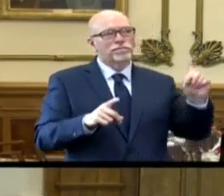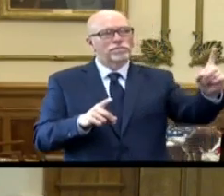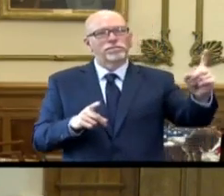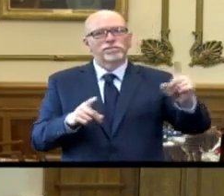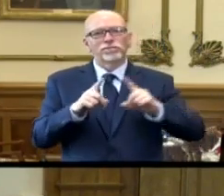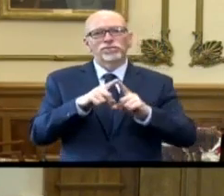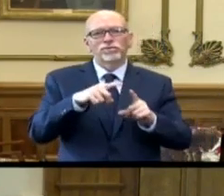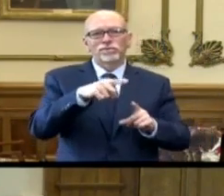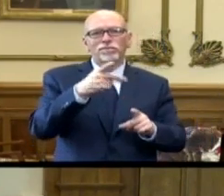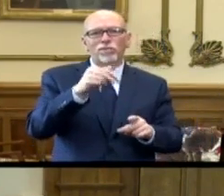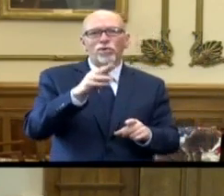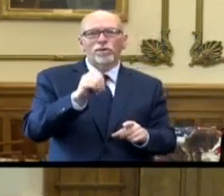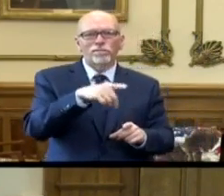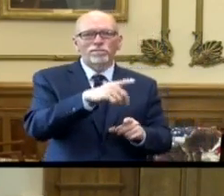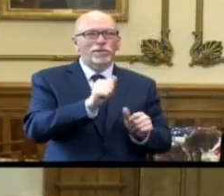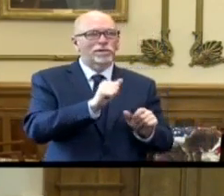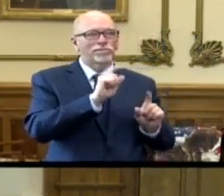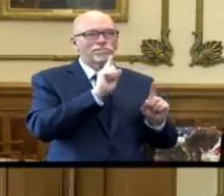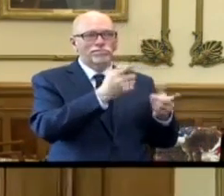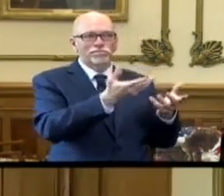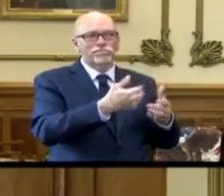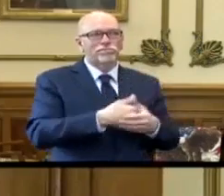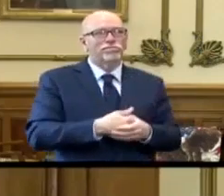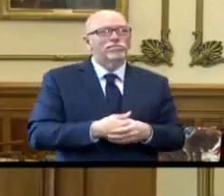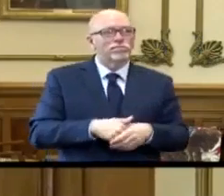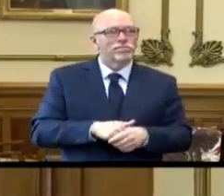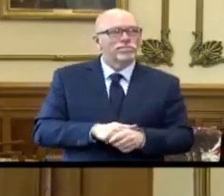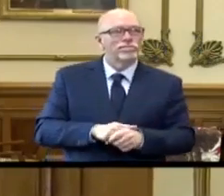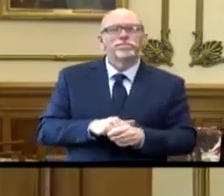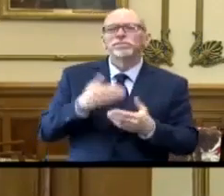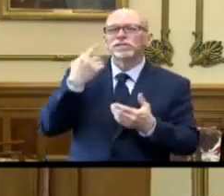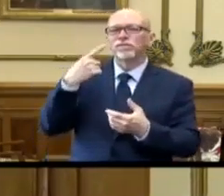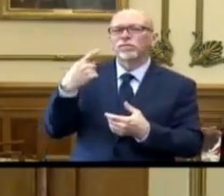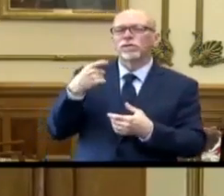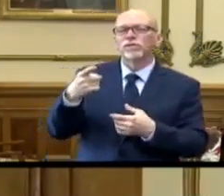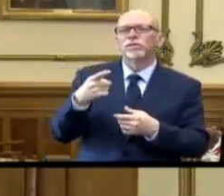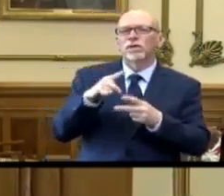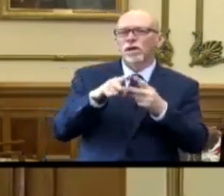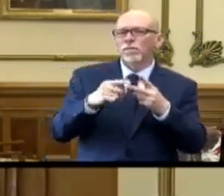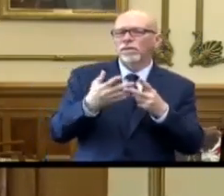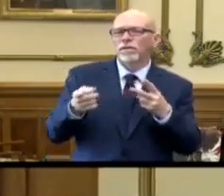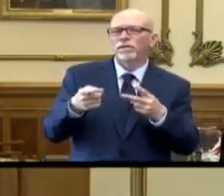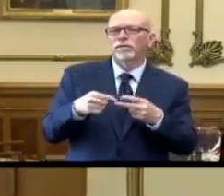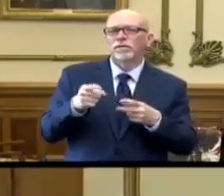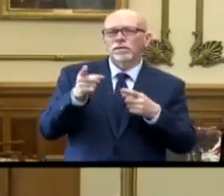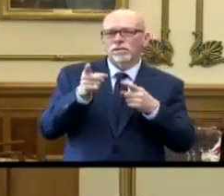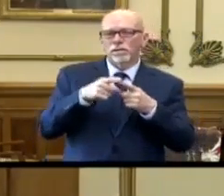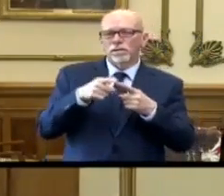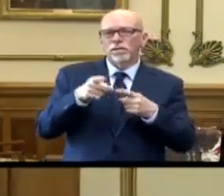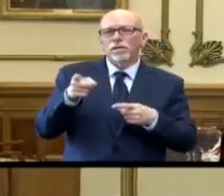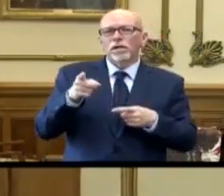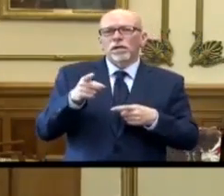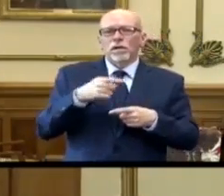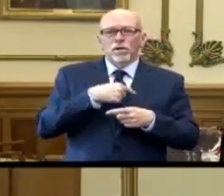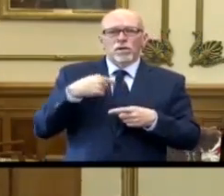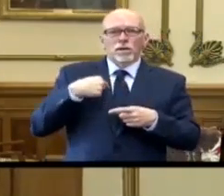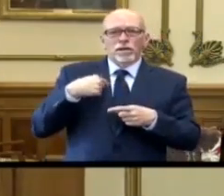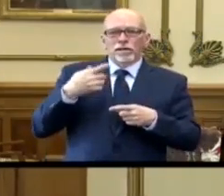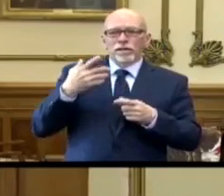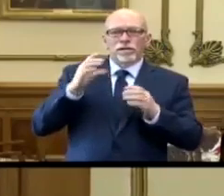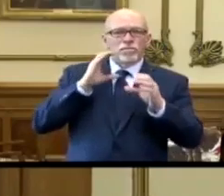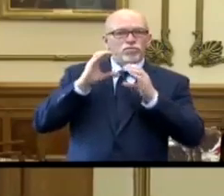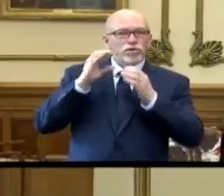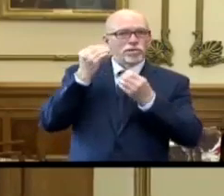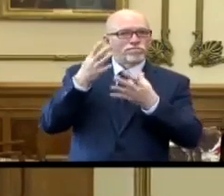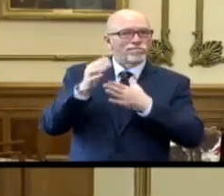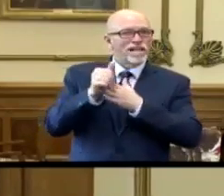the podium magically, so you want to... Yeah. Thanks so much for the question. A couple things. One is, when we came out with the